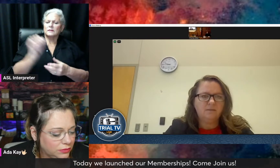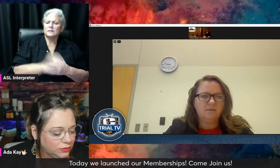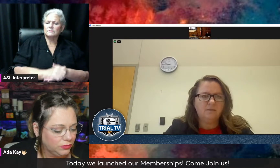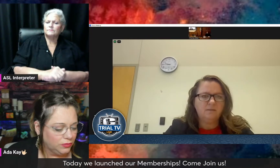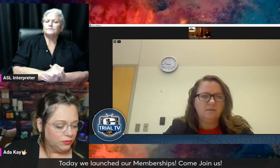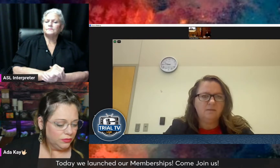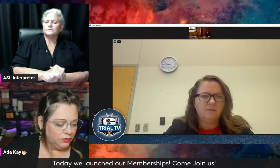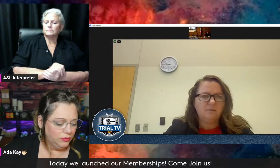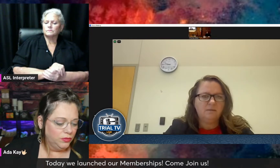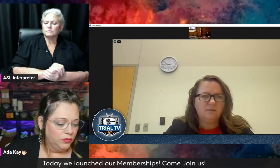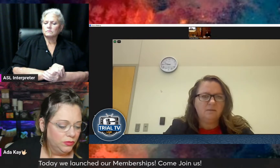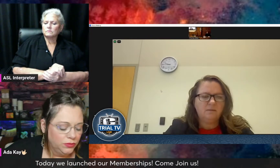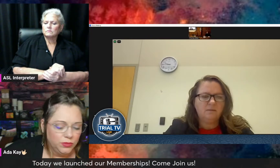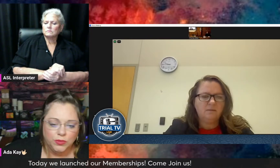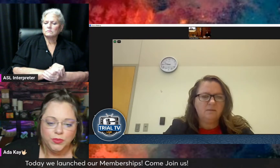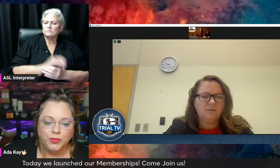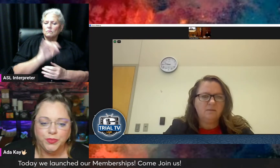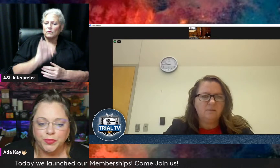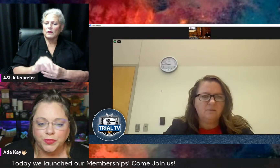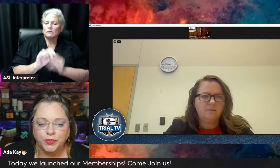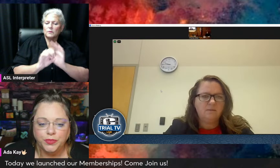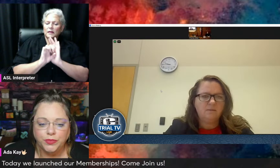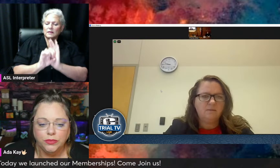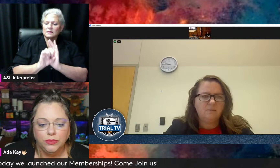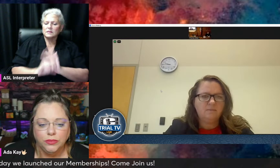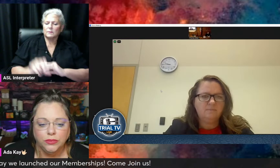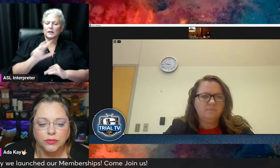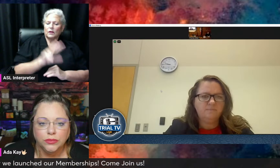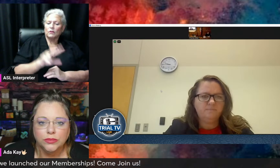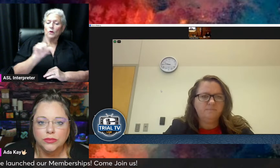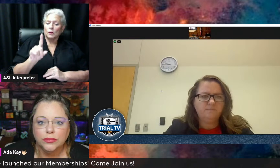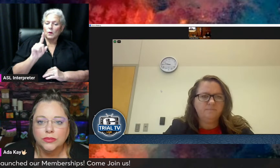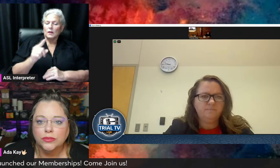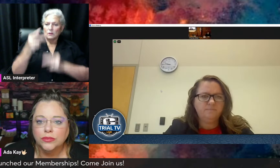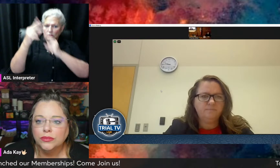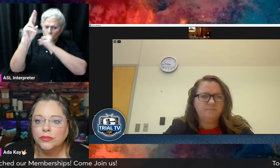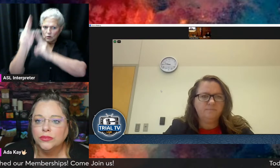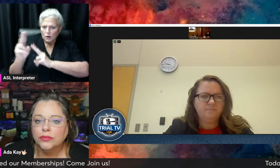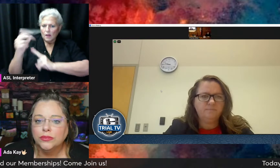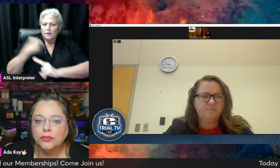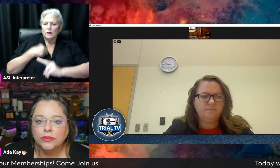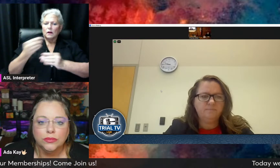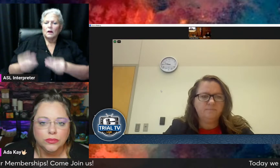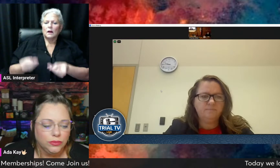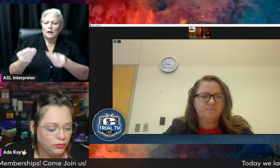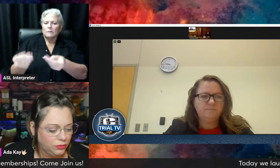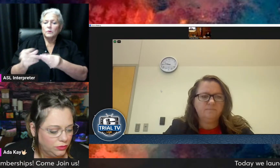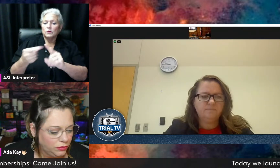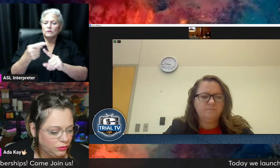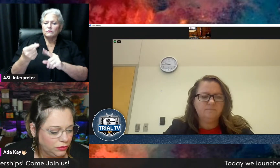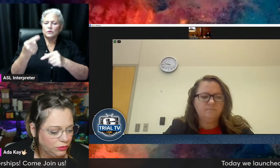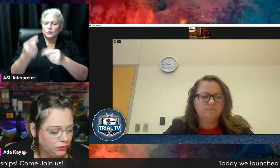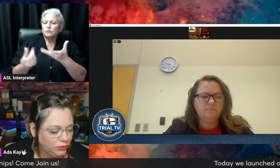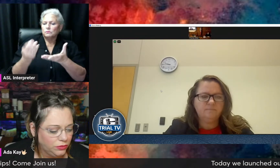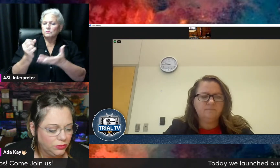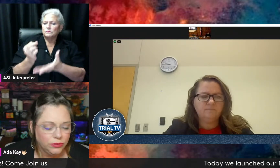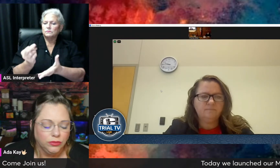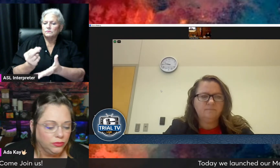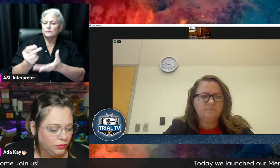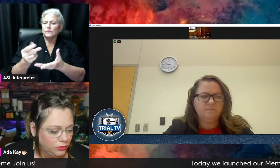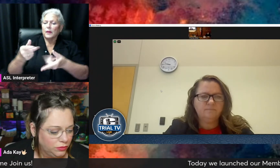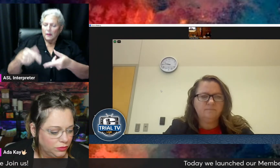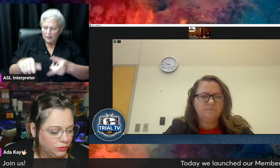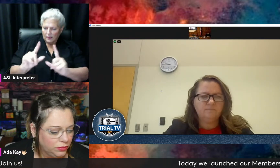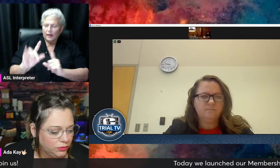And that would be Exhibit 31, Your Honor. I'd move to admit that. Any objection? No, Your Honor. 31 is